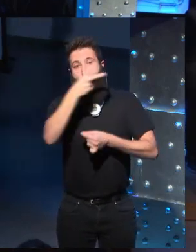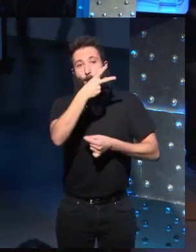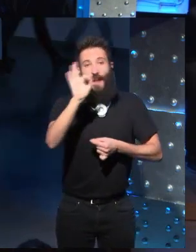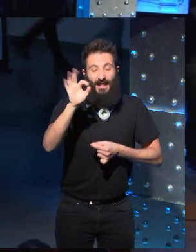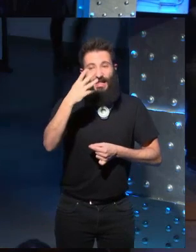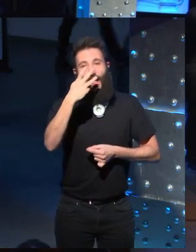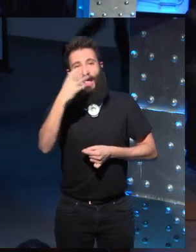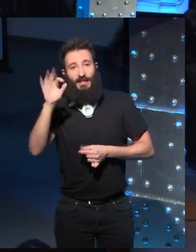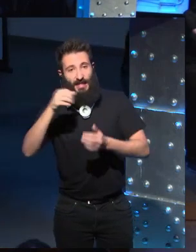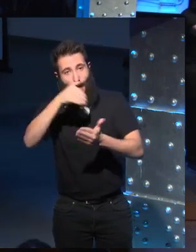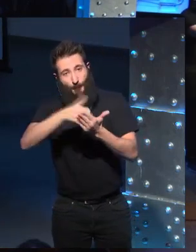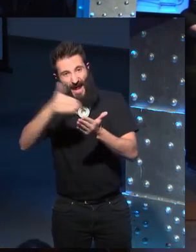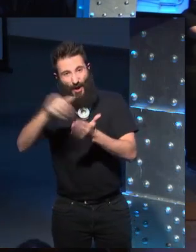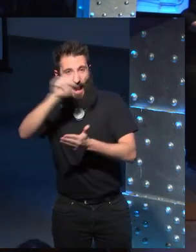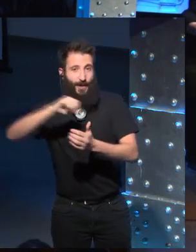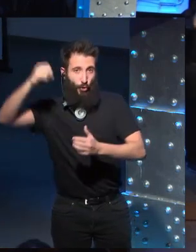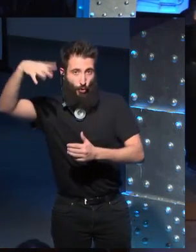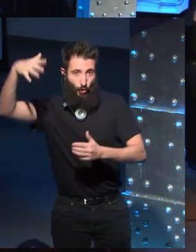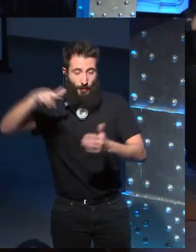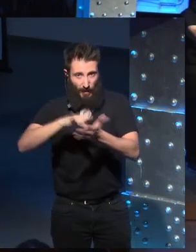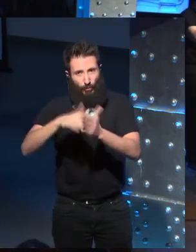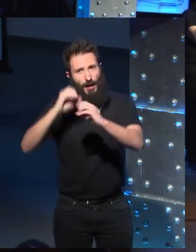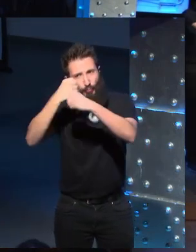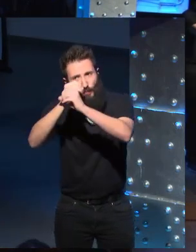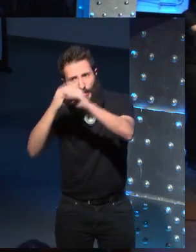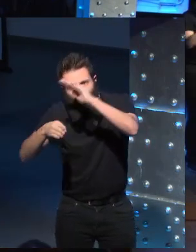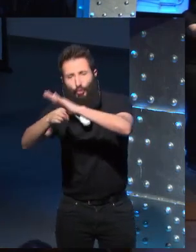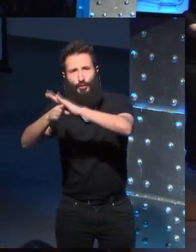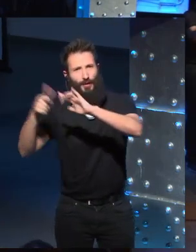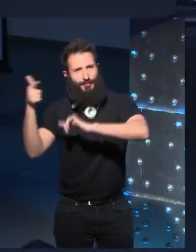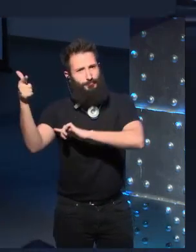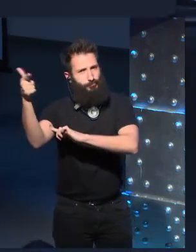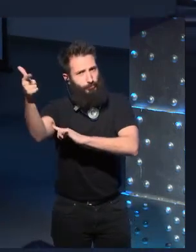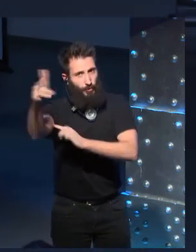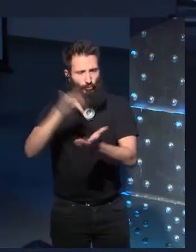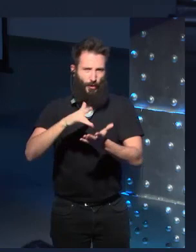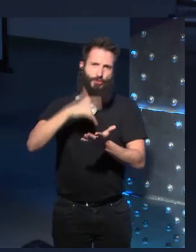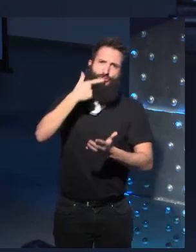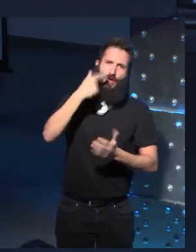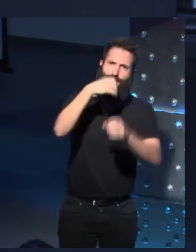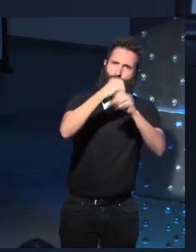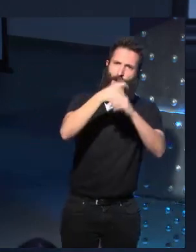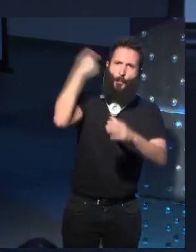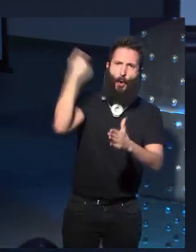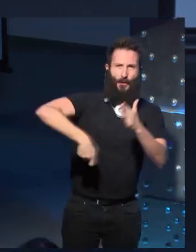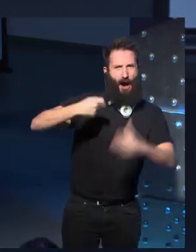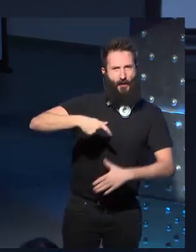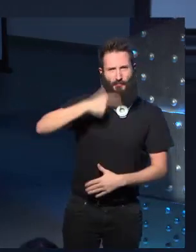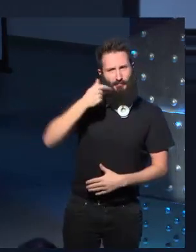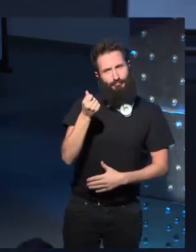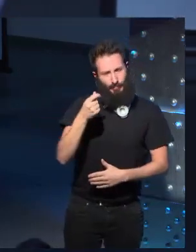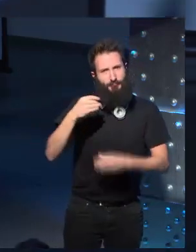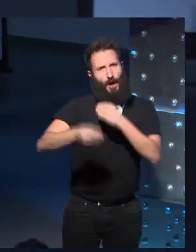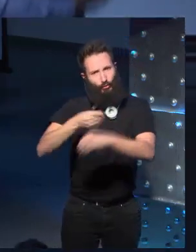Let's keep going. We have our telescopes. Let's use them. It's taxpayers' money after all. So let's look further. What can we